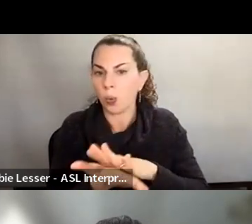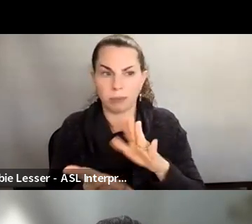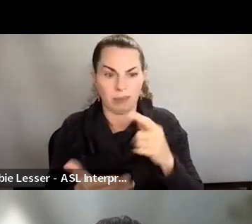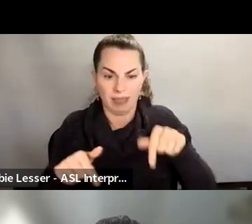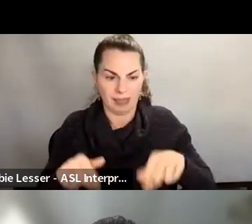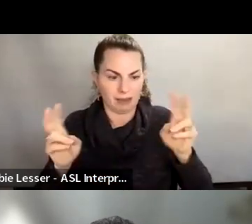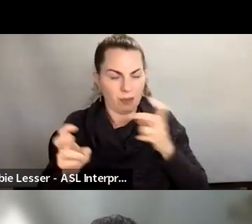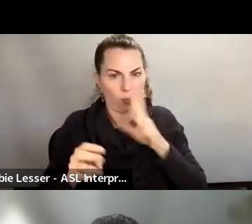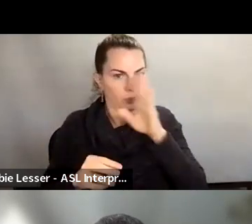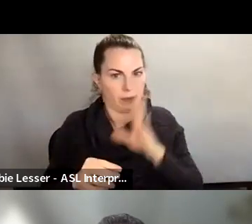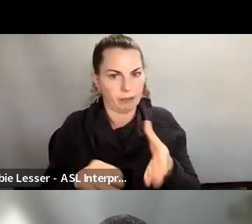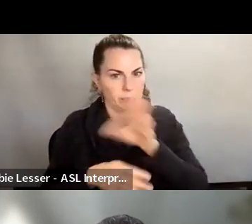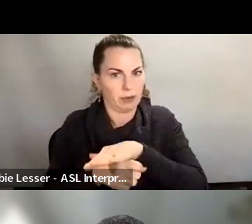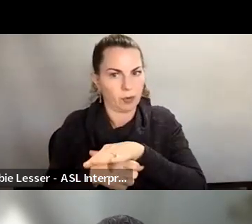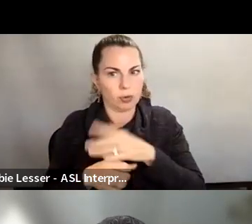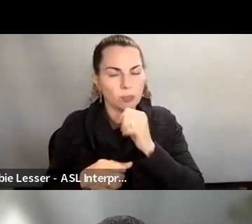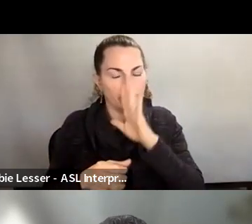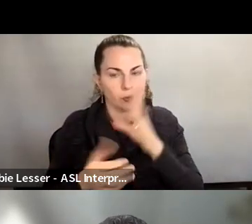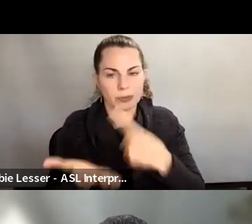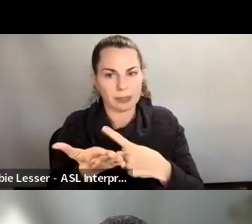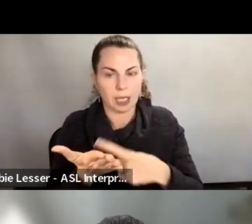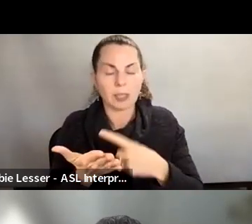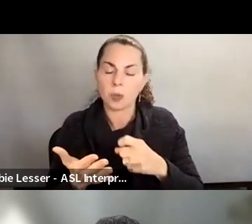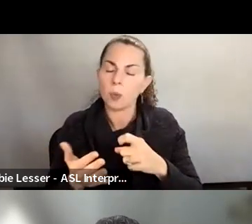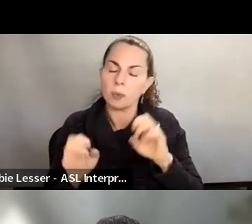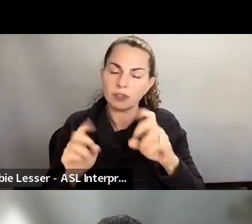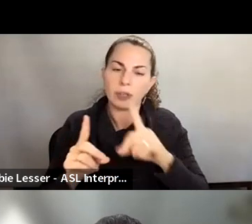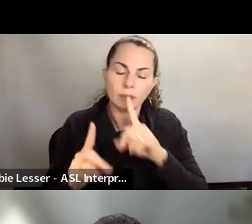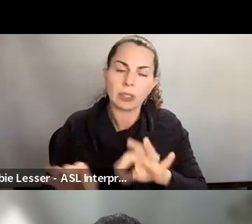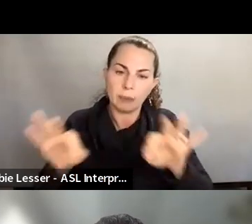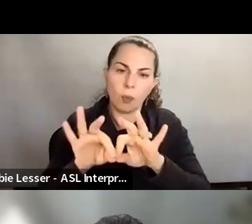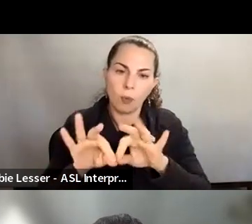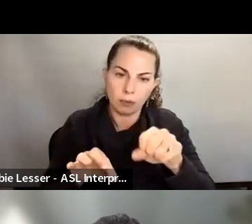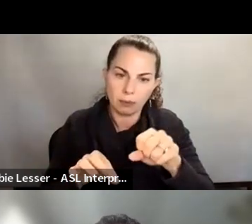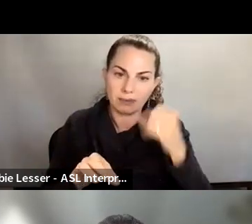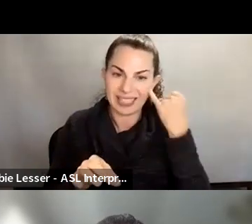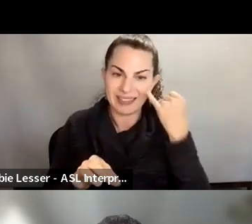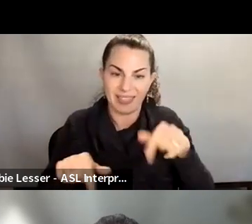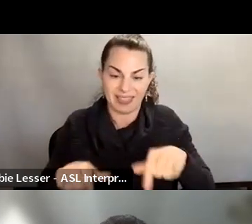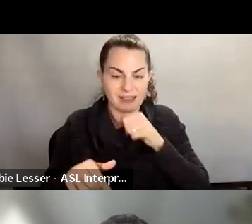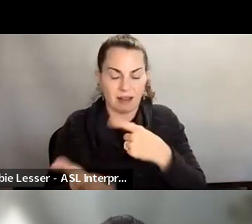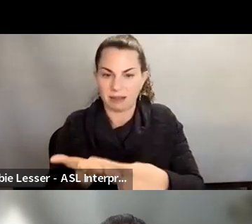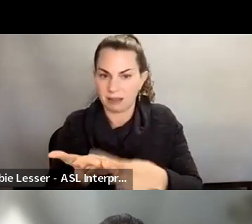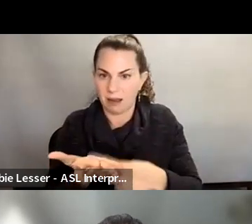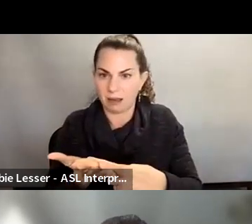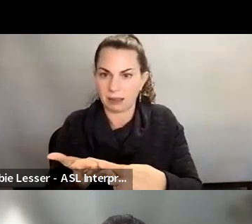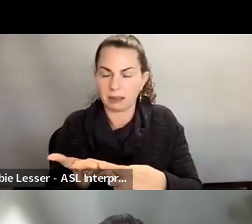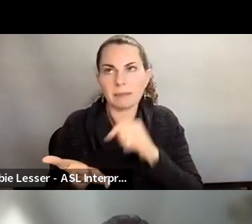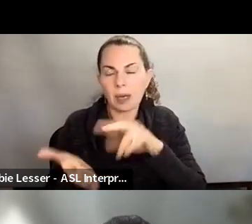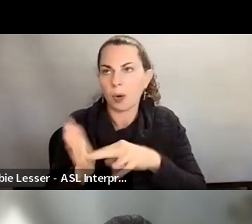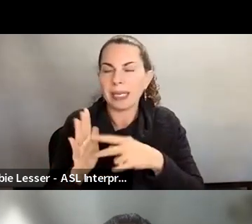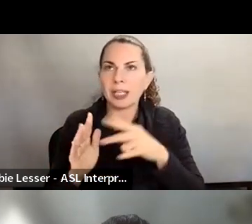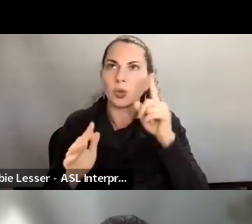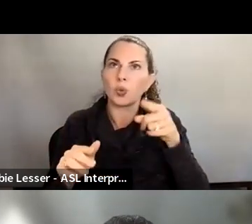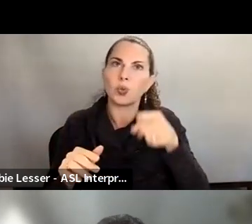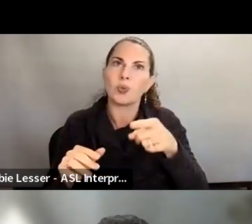covered. So I find there's also this education piece that's really important, where if it's not covered, I'm not saying you magically know it, but you just never